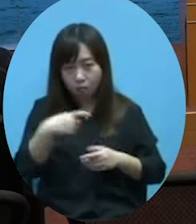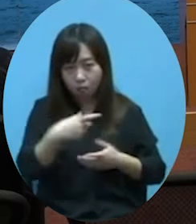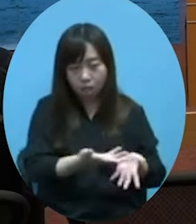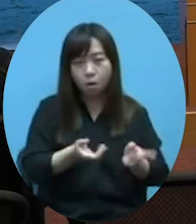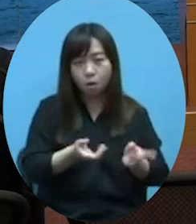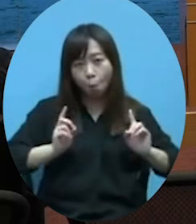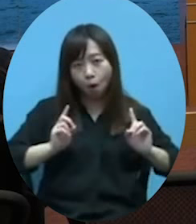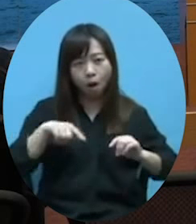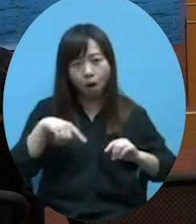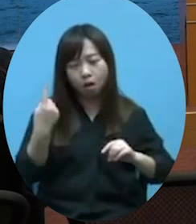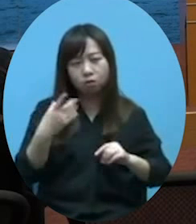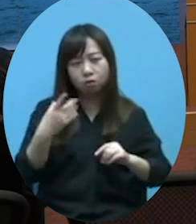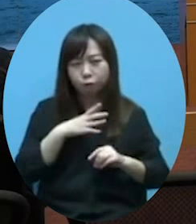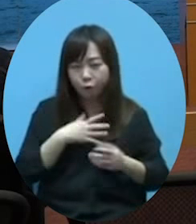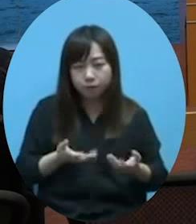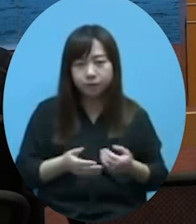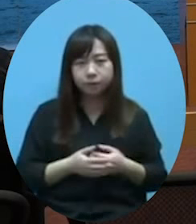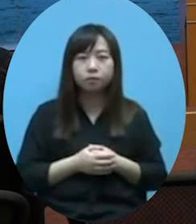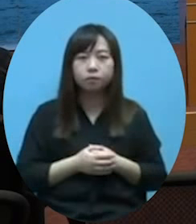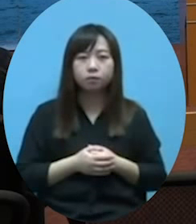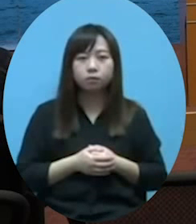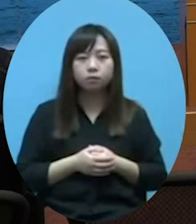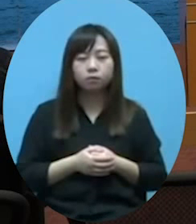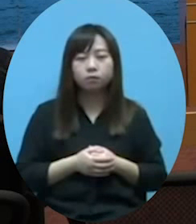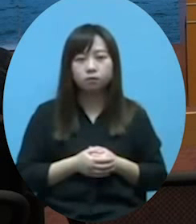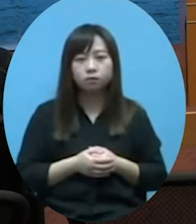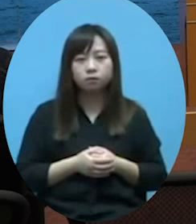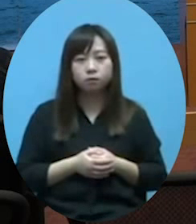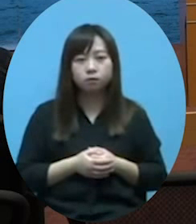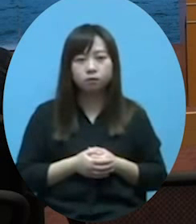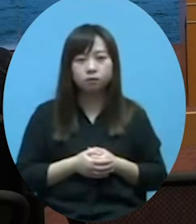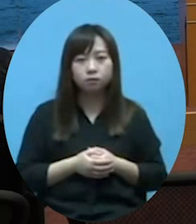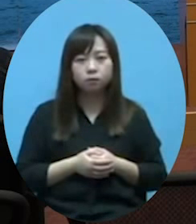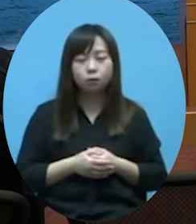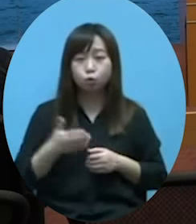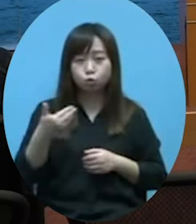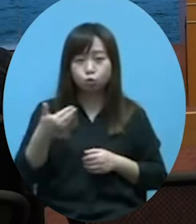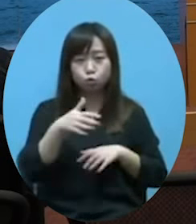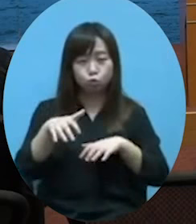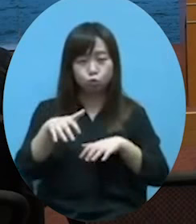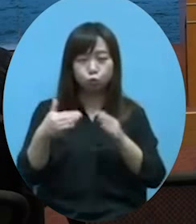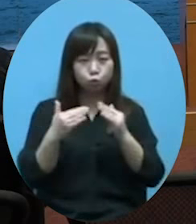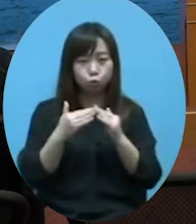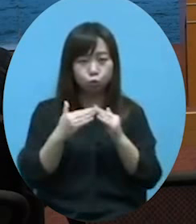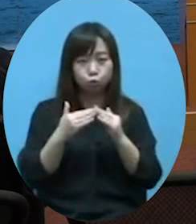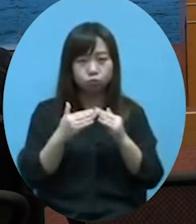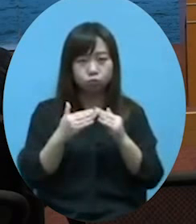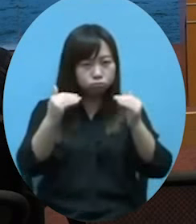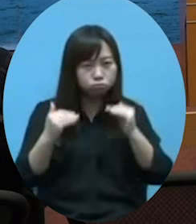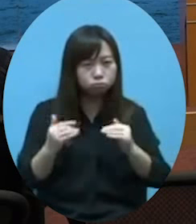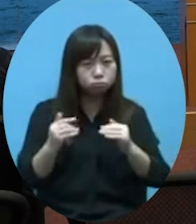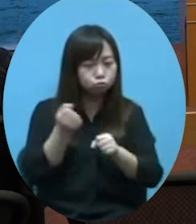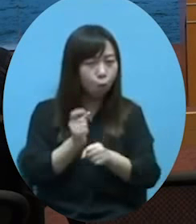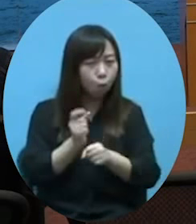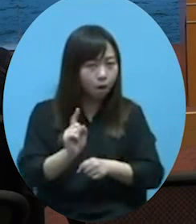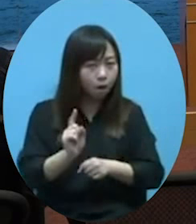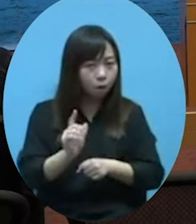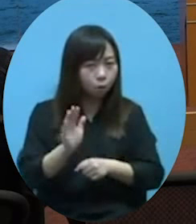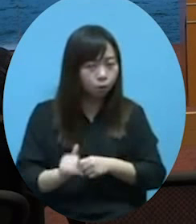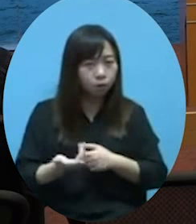and then also for AFCD what is the next step forwardWould there be some sort of testing to be introduced